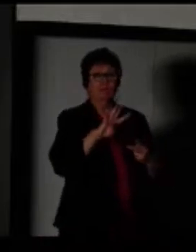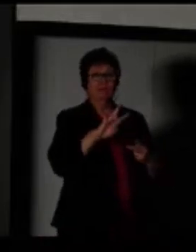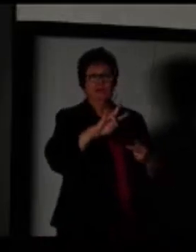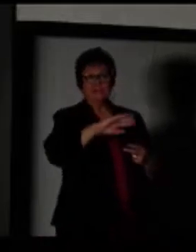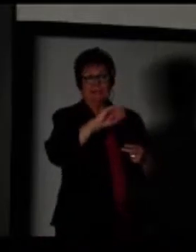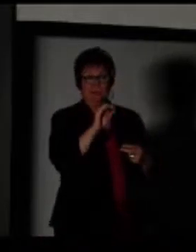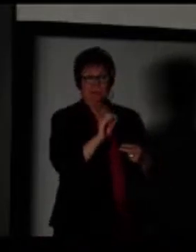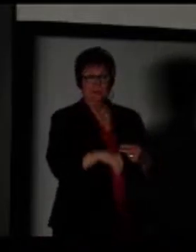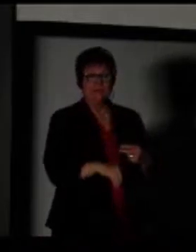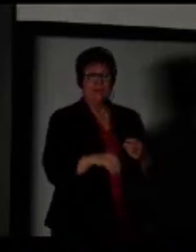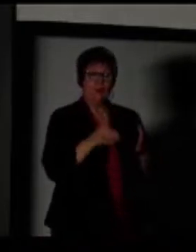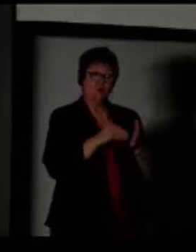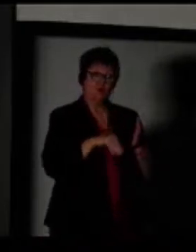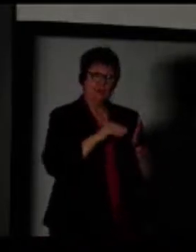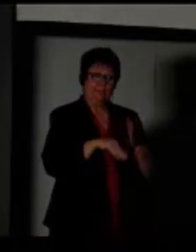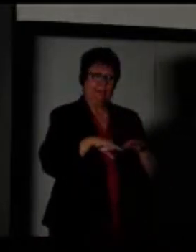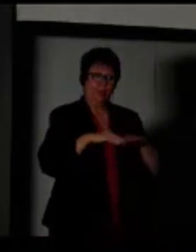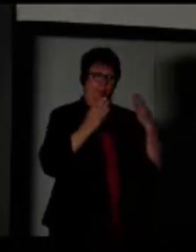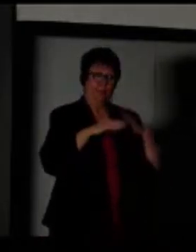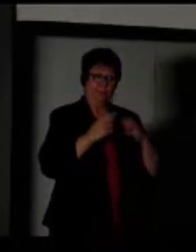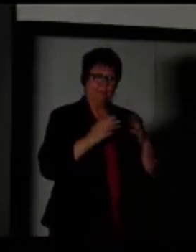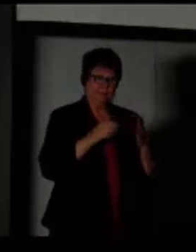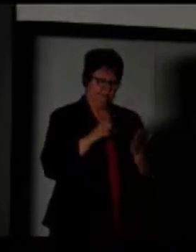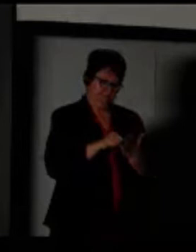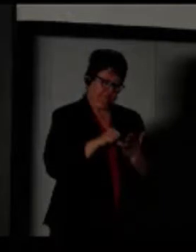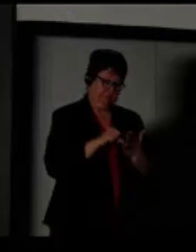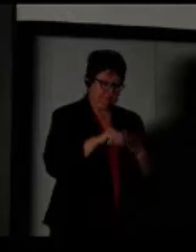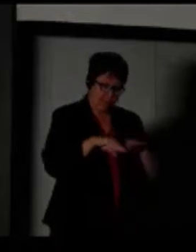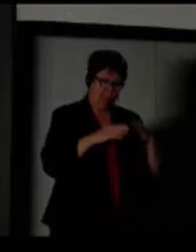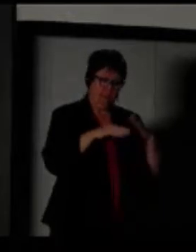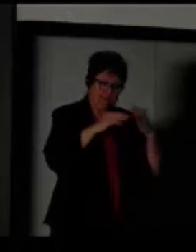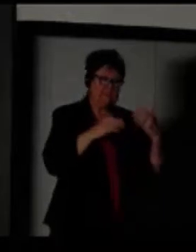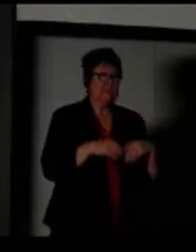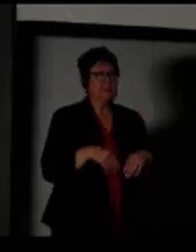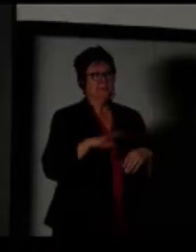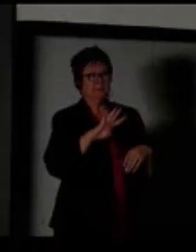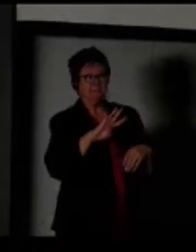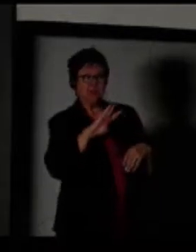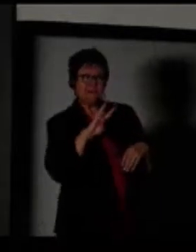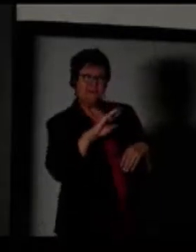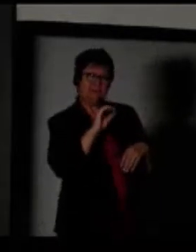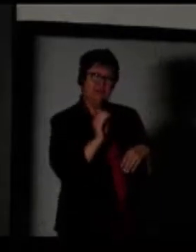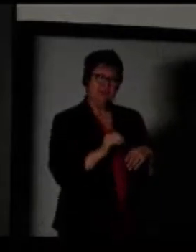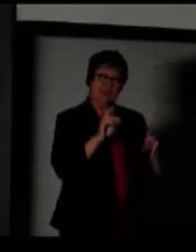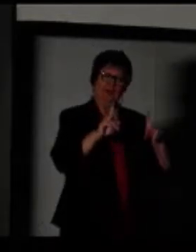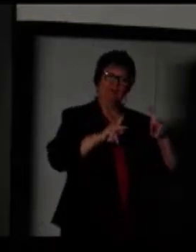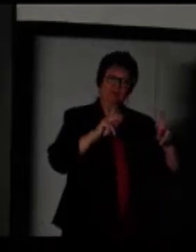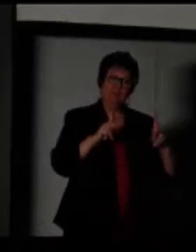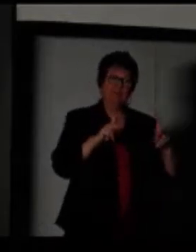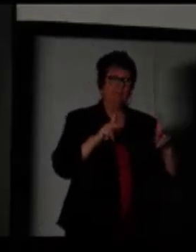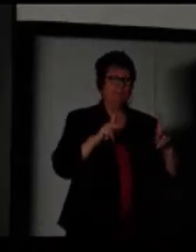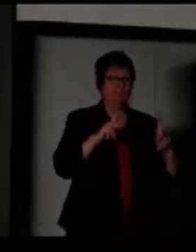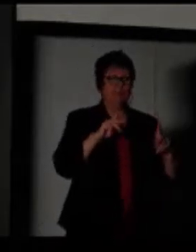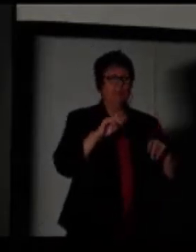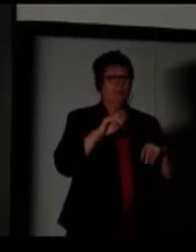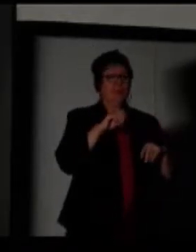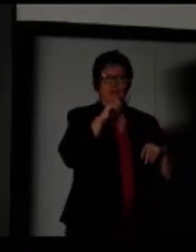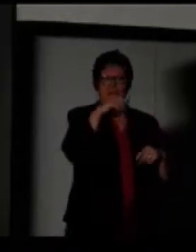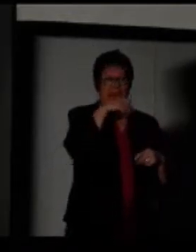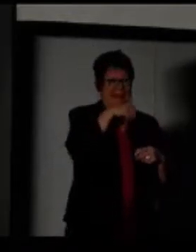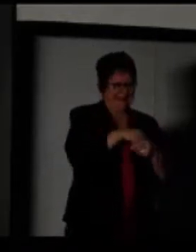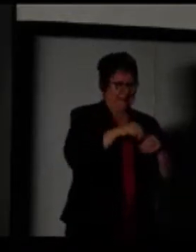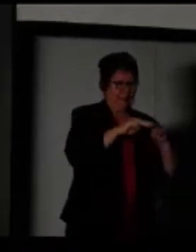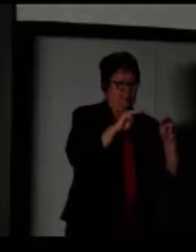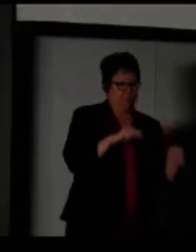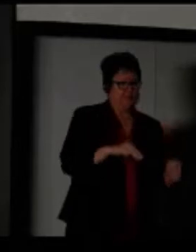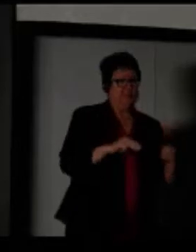47% repeat opens. About 46% of the folks were offline or offsite when they